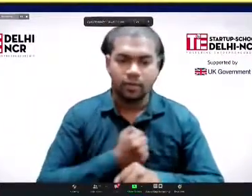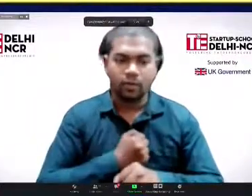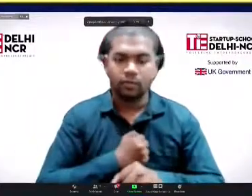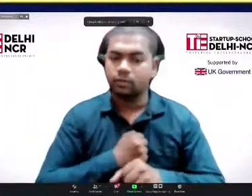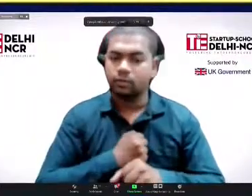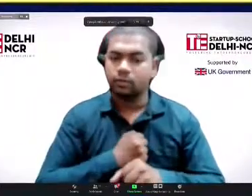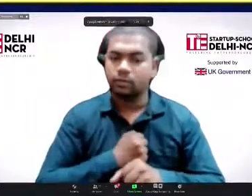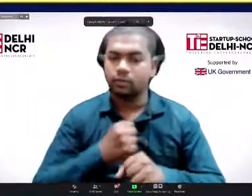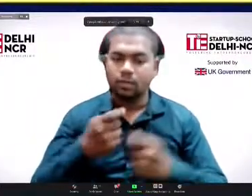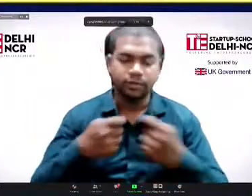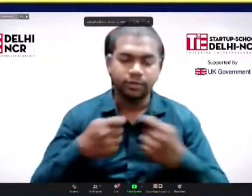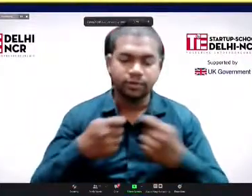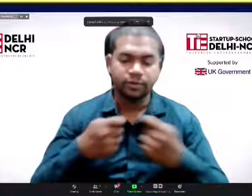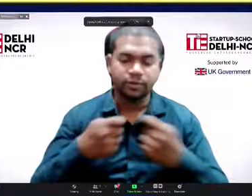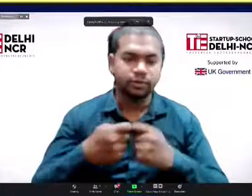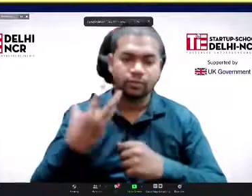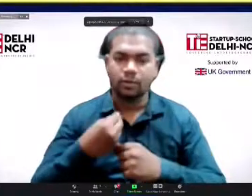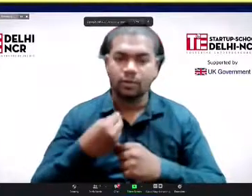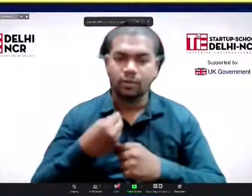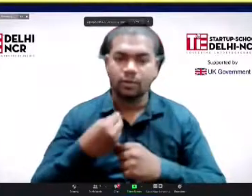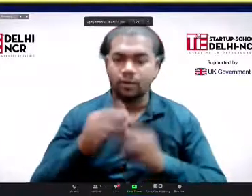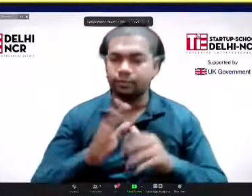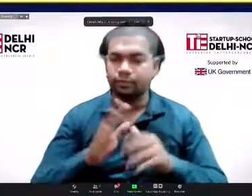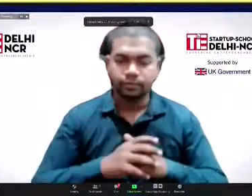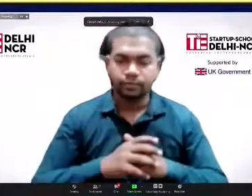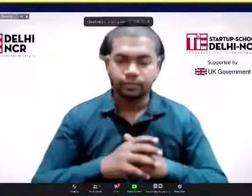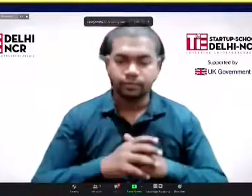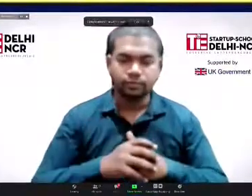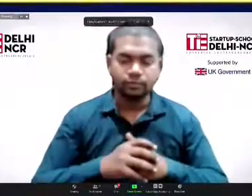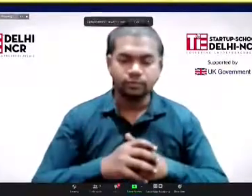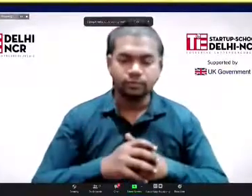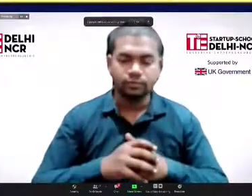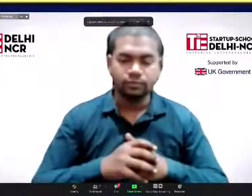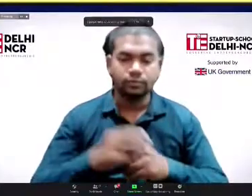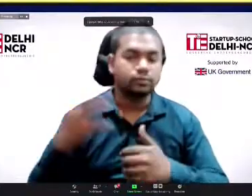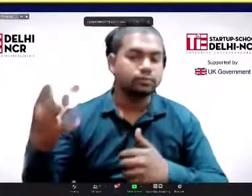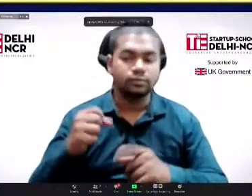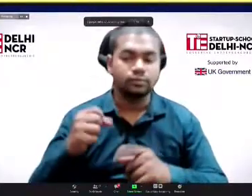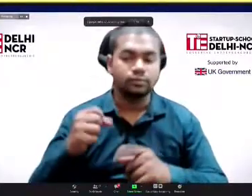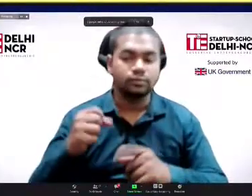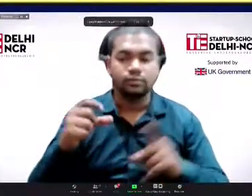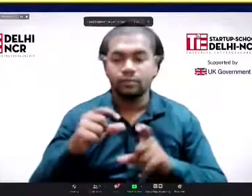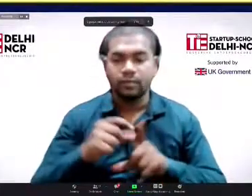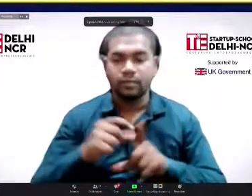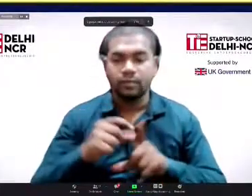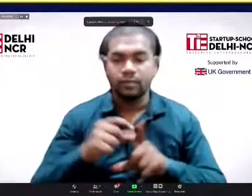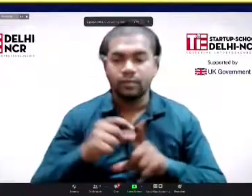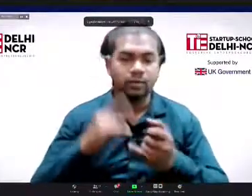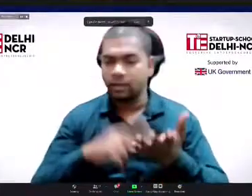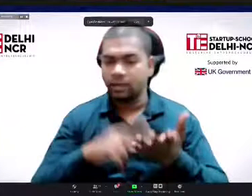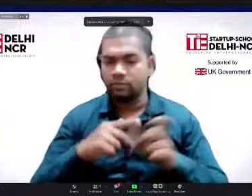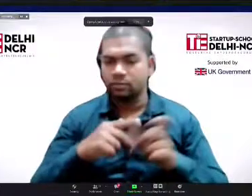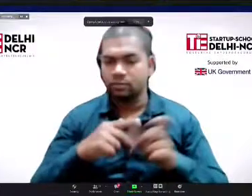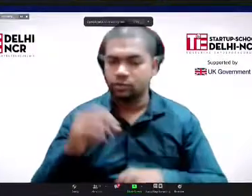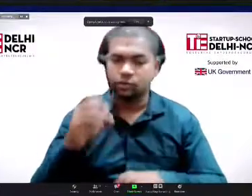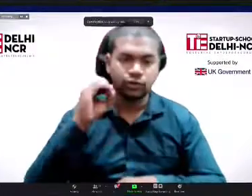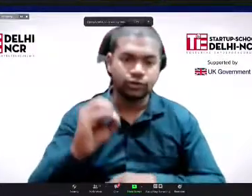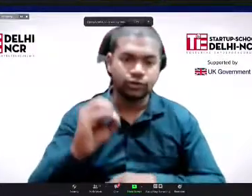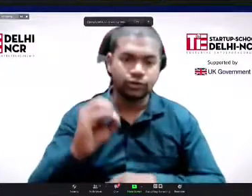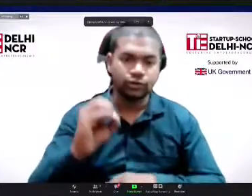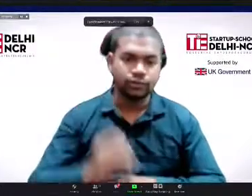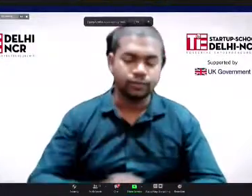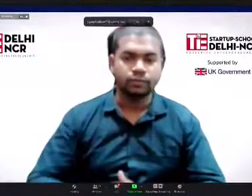successes. And that's why we need design-driven entrepreneurship, which brings design to stage zero. And it is great.